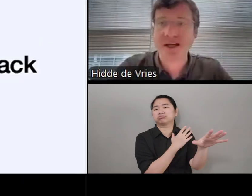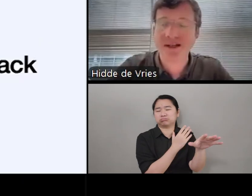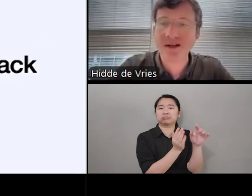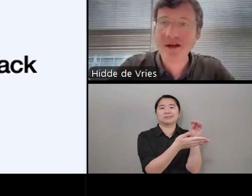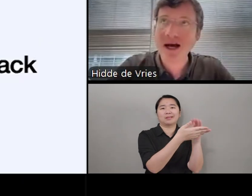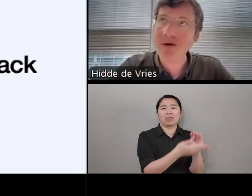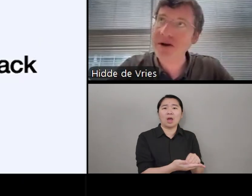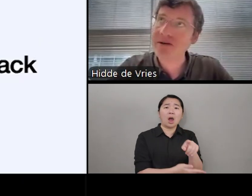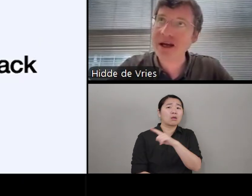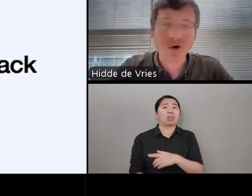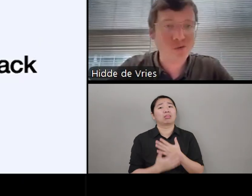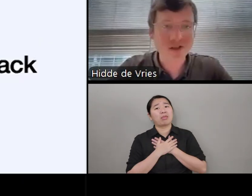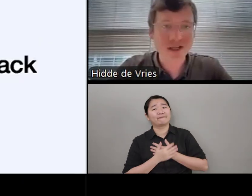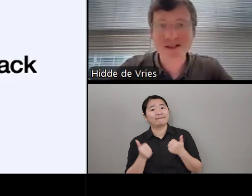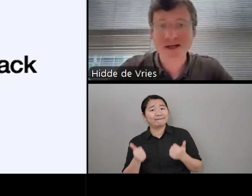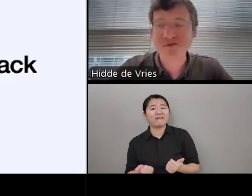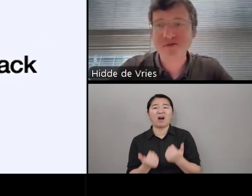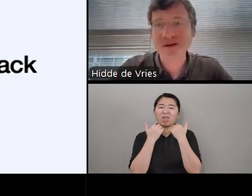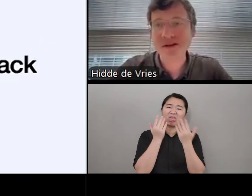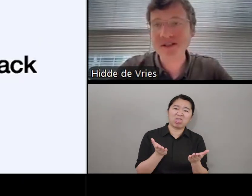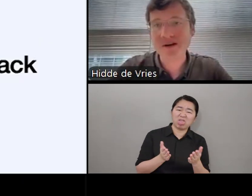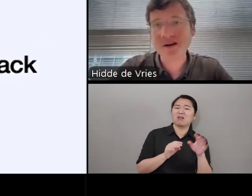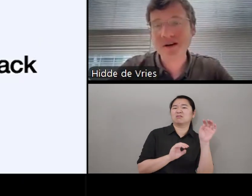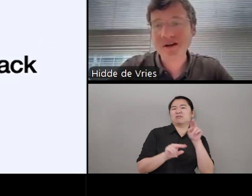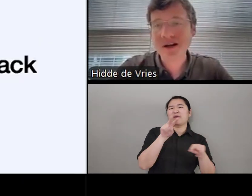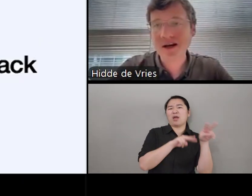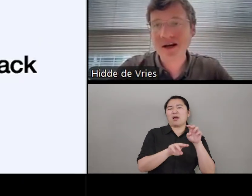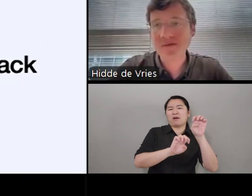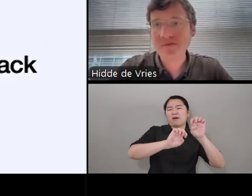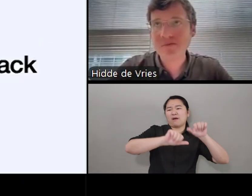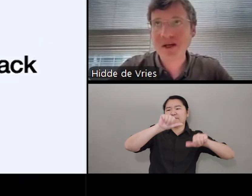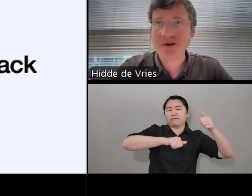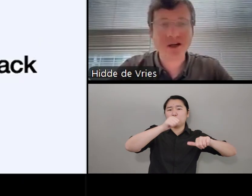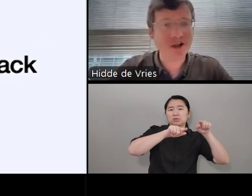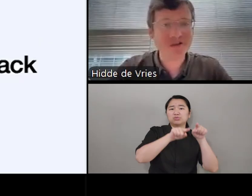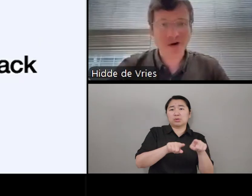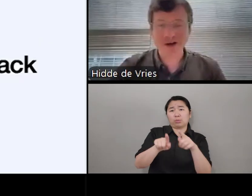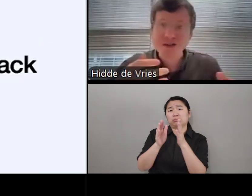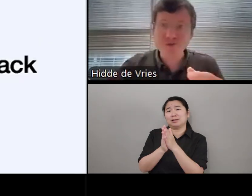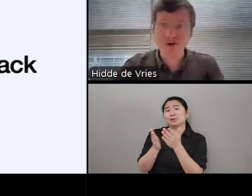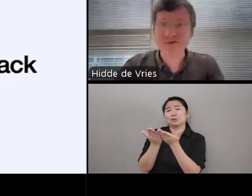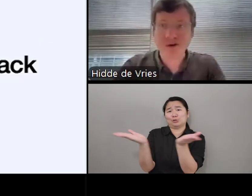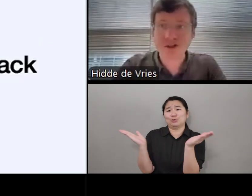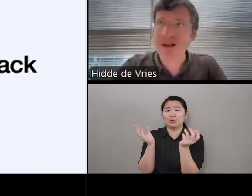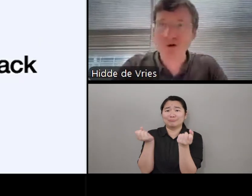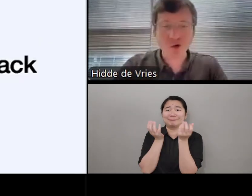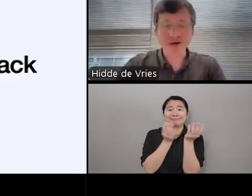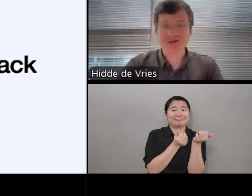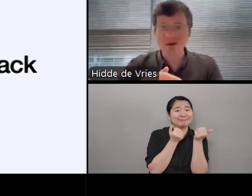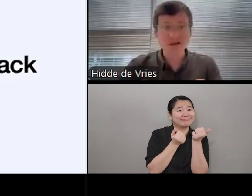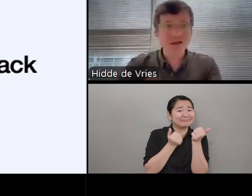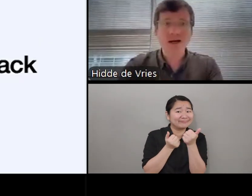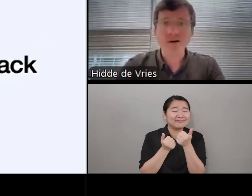evaluations and how we can make your process kind of easier, because we're in the middle of working on this 2.0 version and we're